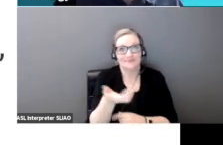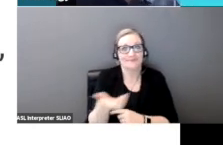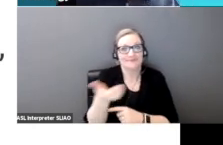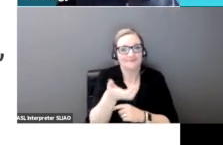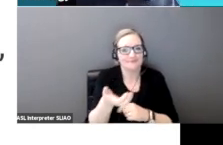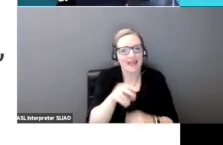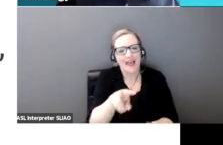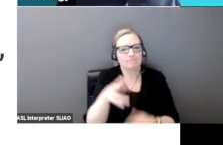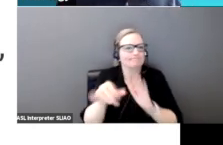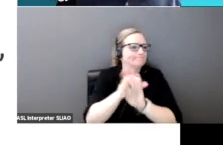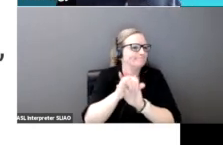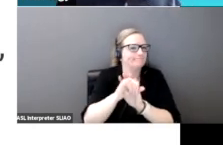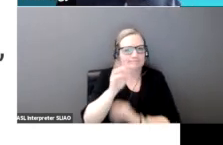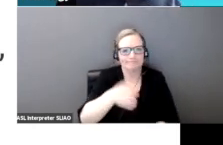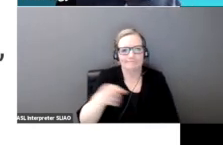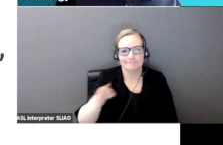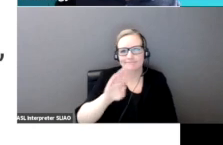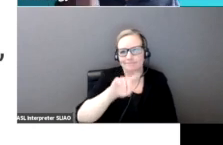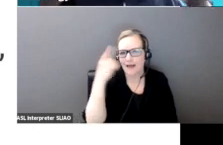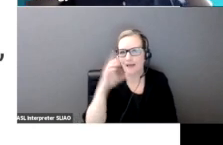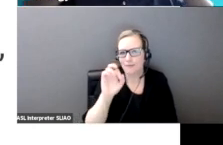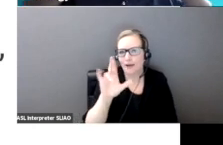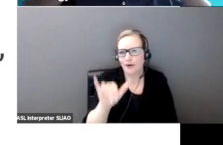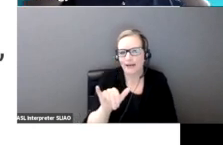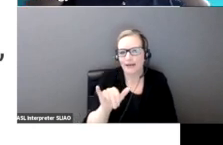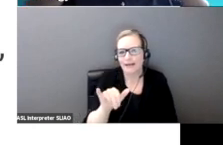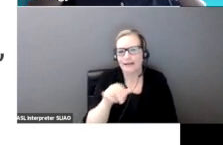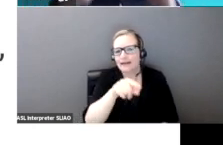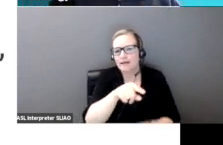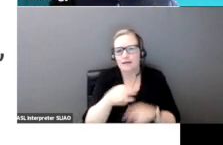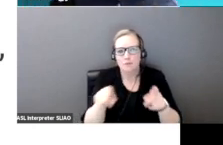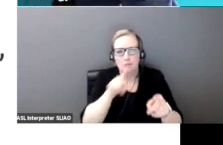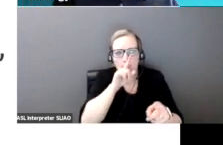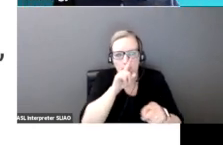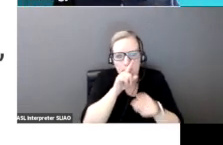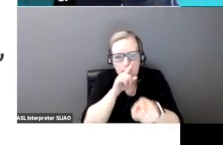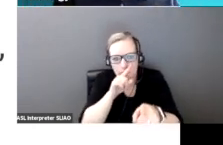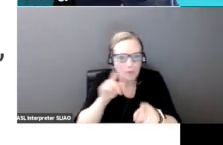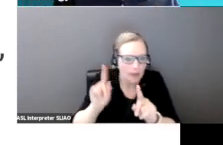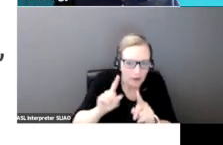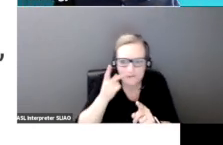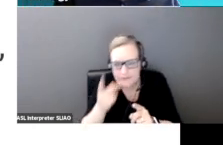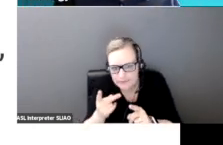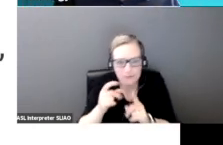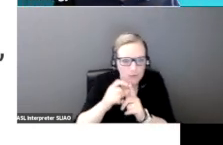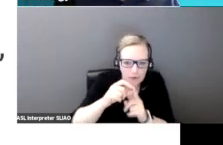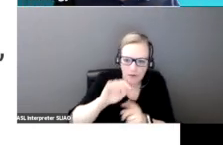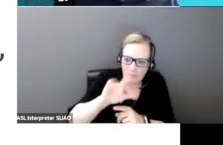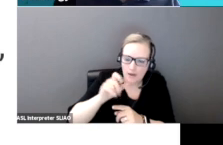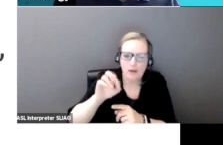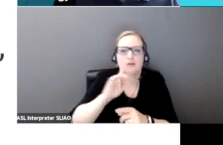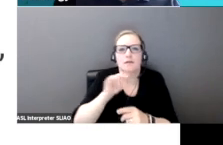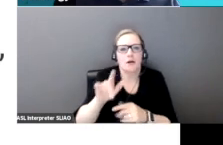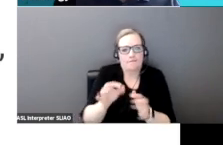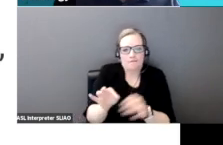BlackBerry. So it's not a functional aspect of the article. It is